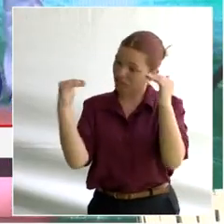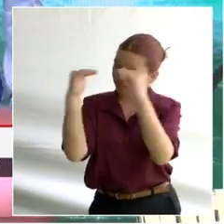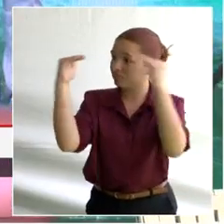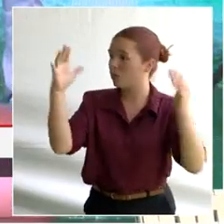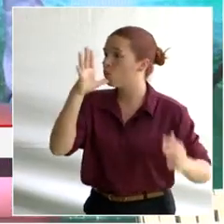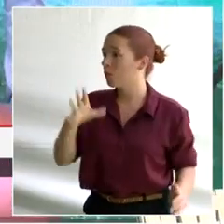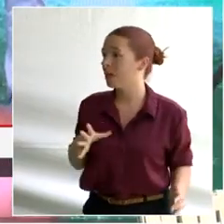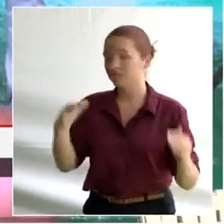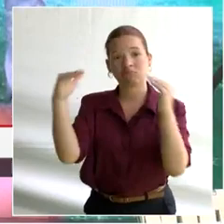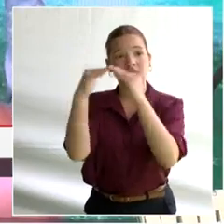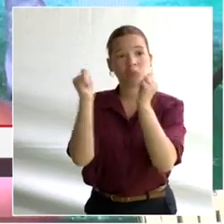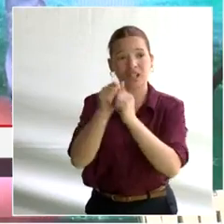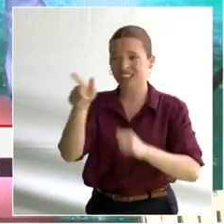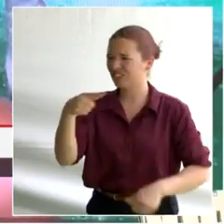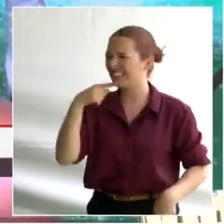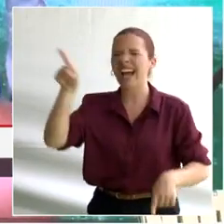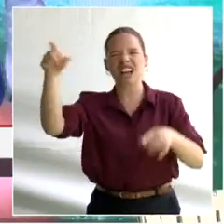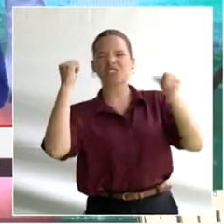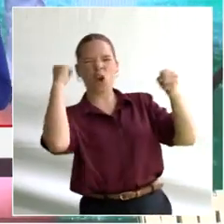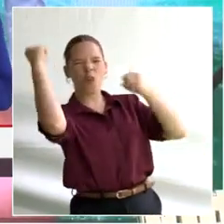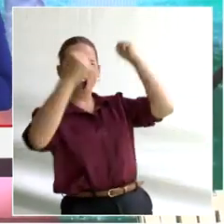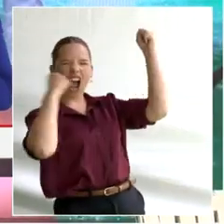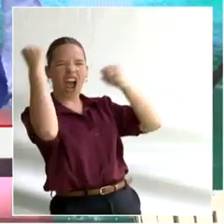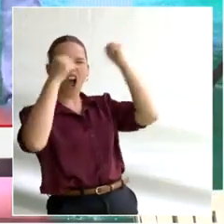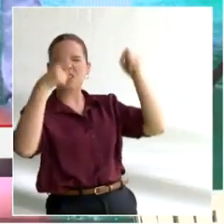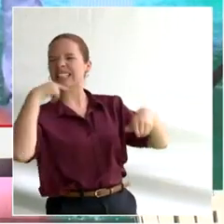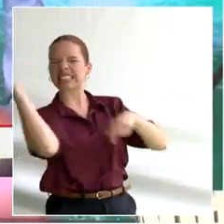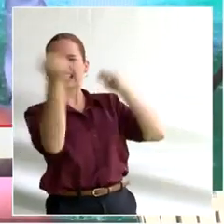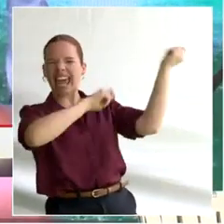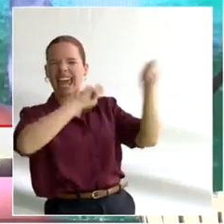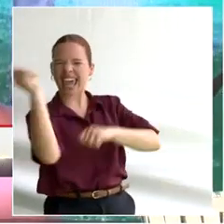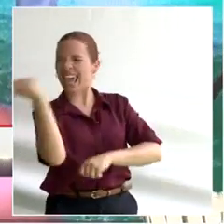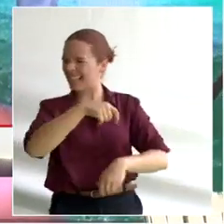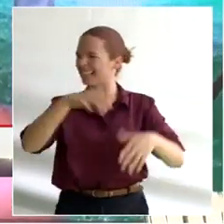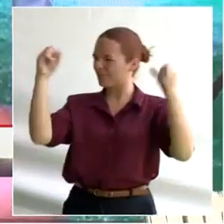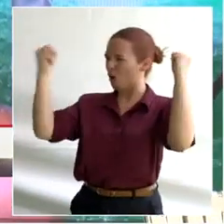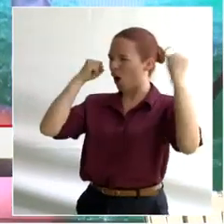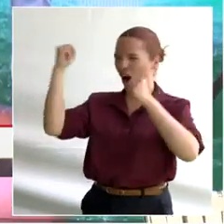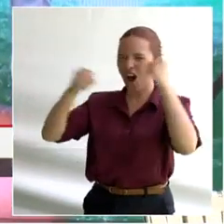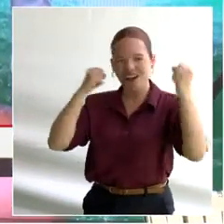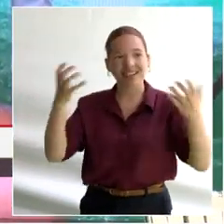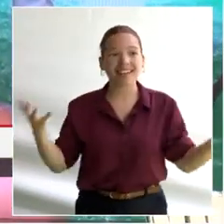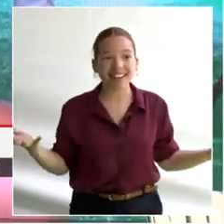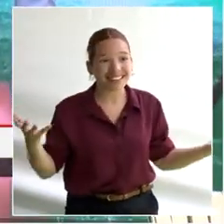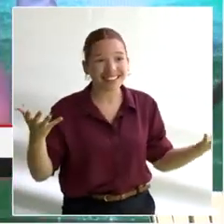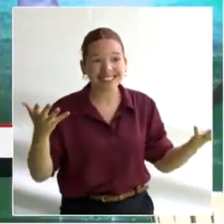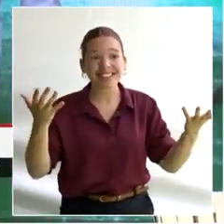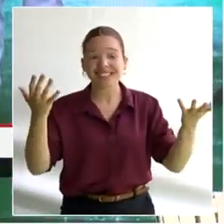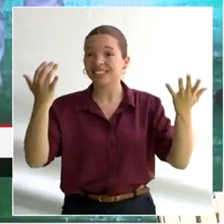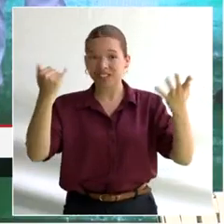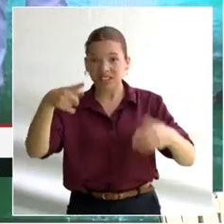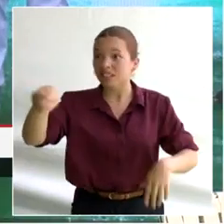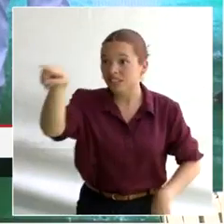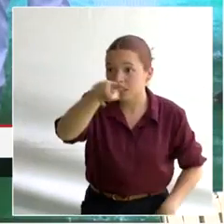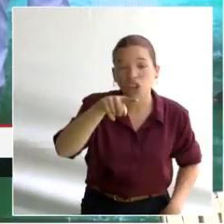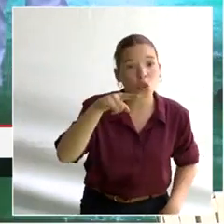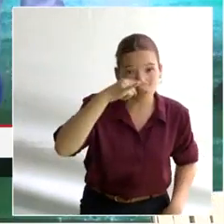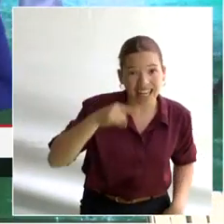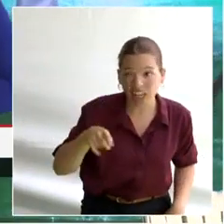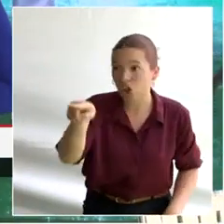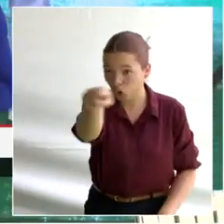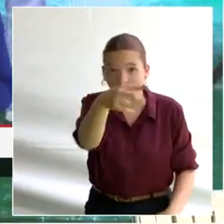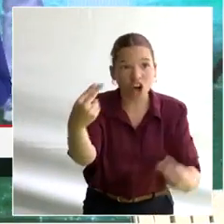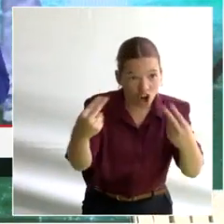So to all our little people who are watching, and we appreciate, Mark, that this tournament has always had a place